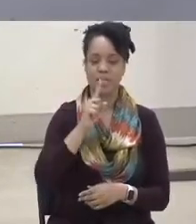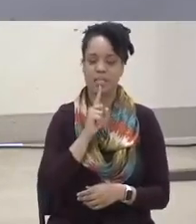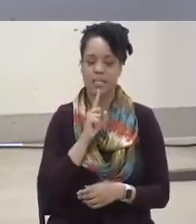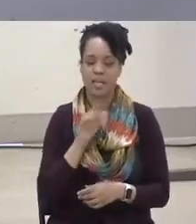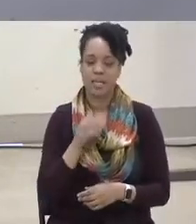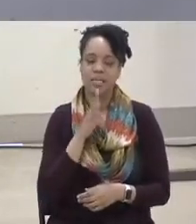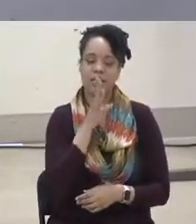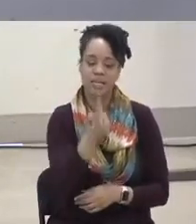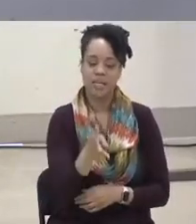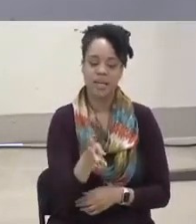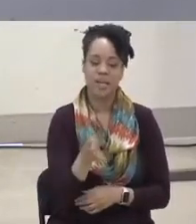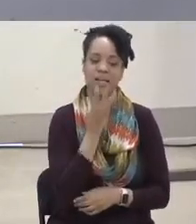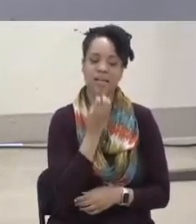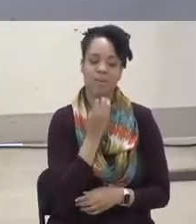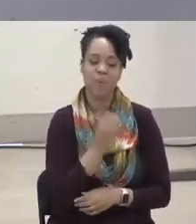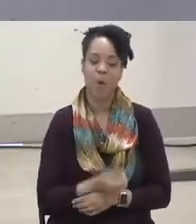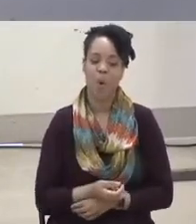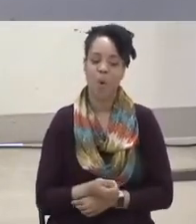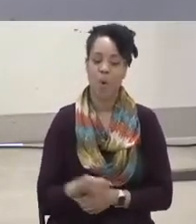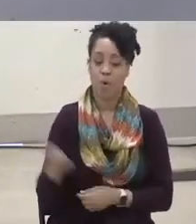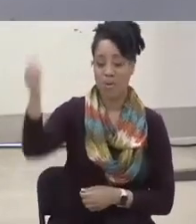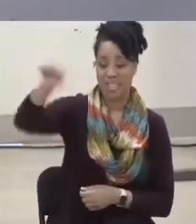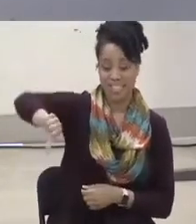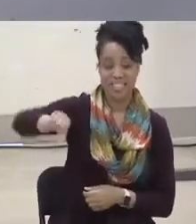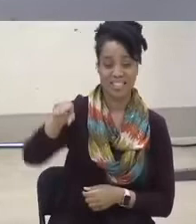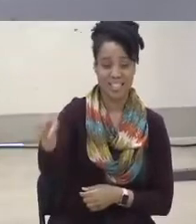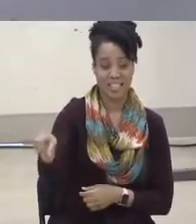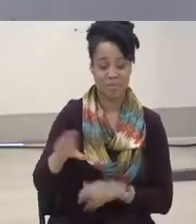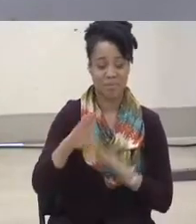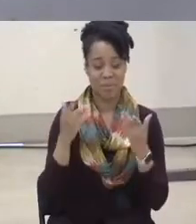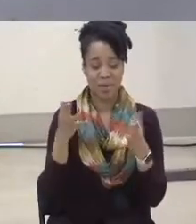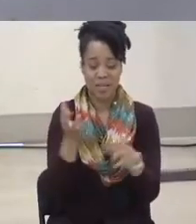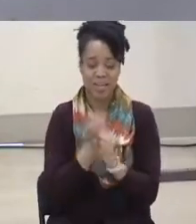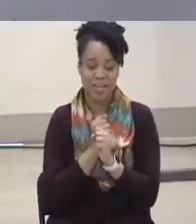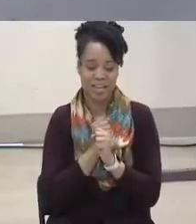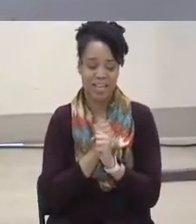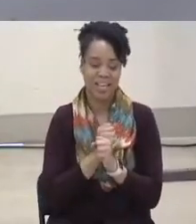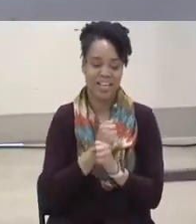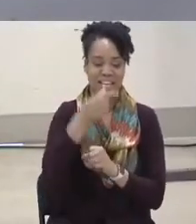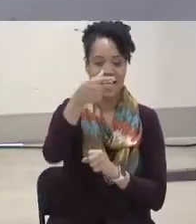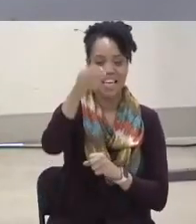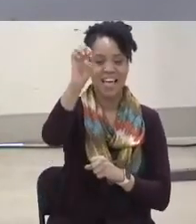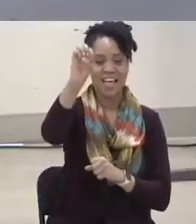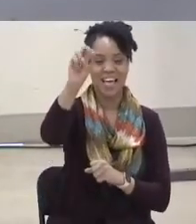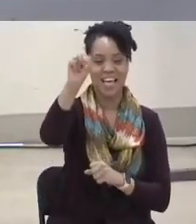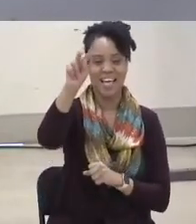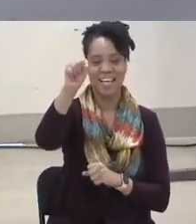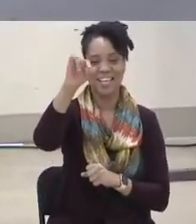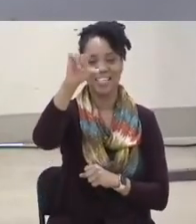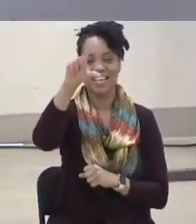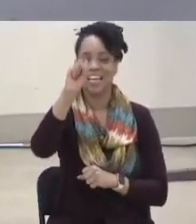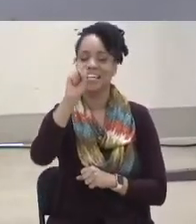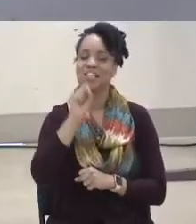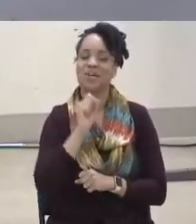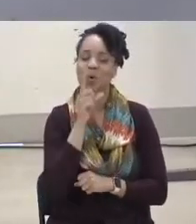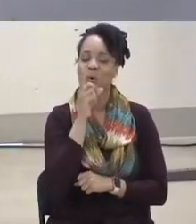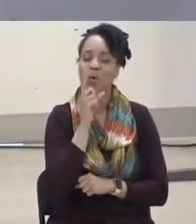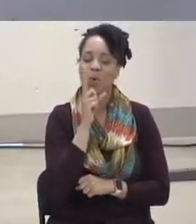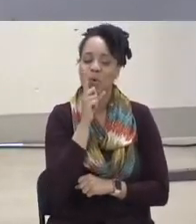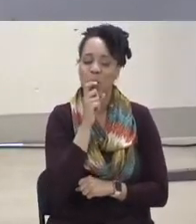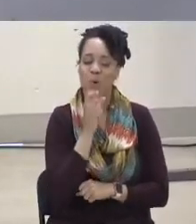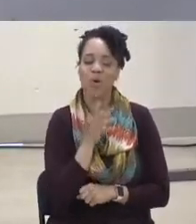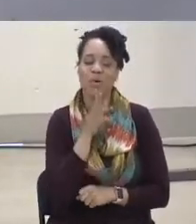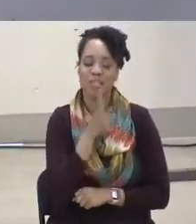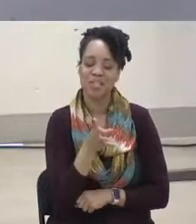Los judíos que hablaban hebreo lo rechazaron. so he got the Gentiles who spoke Greek. Por lo tanto, tomó a los gentiles que hablaban en griego And he